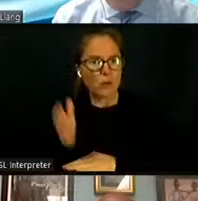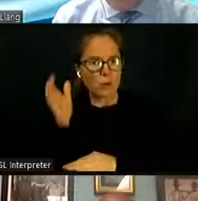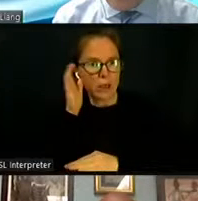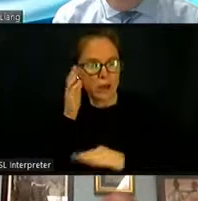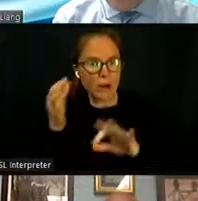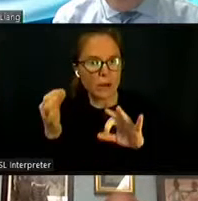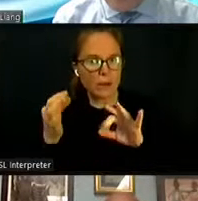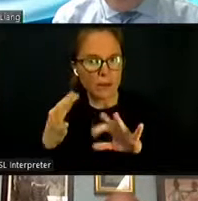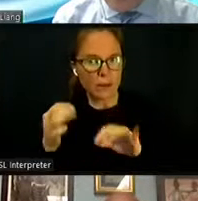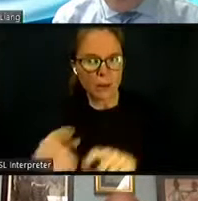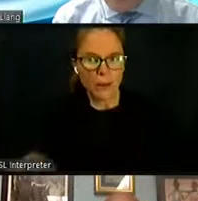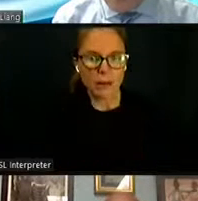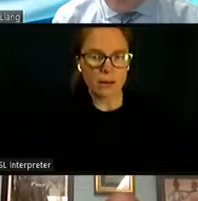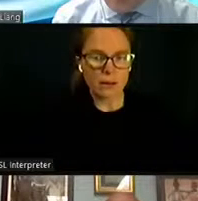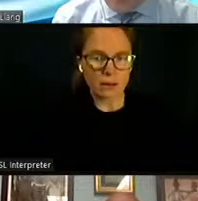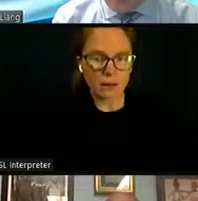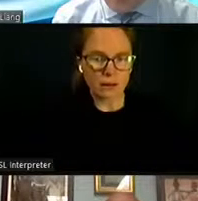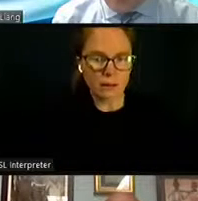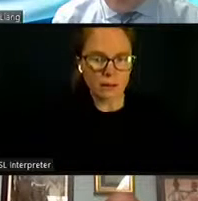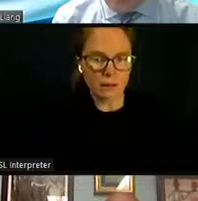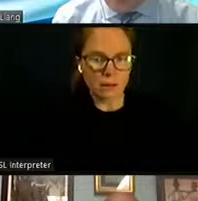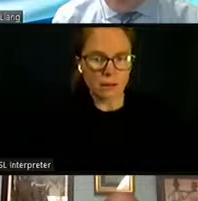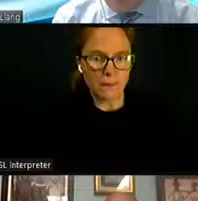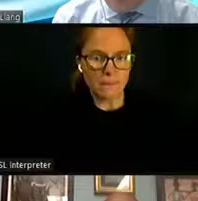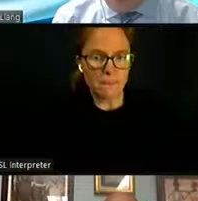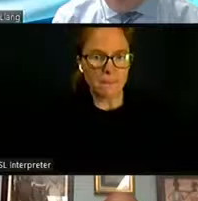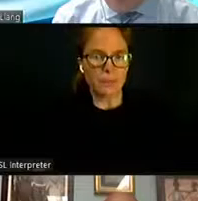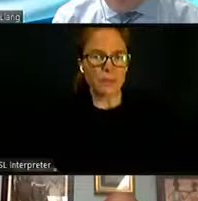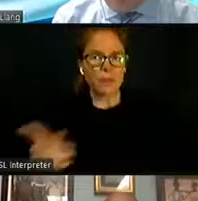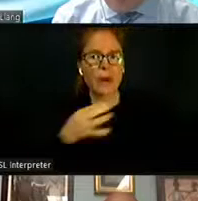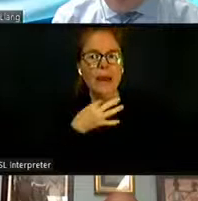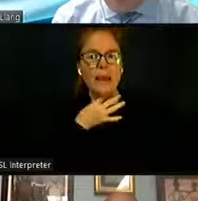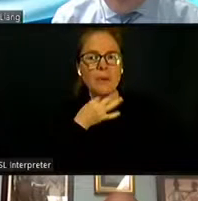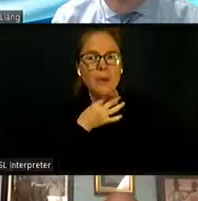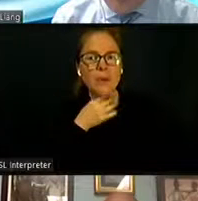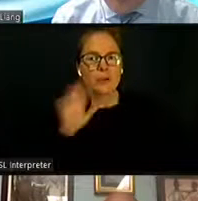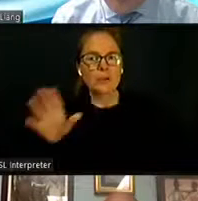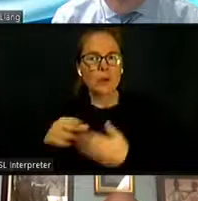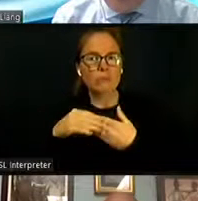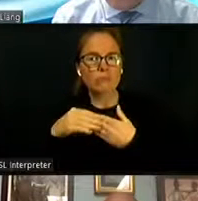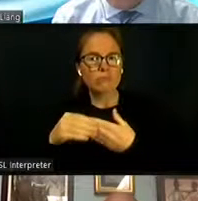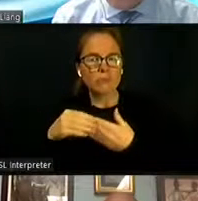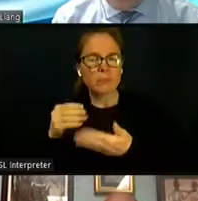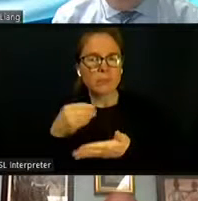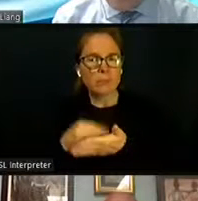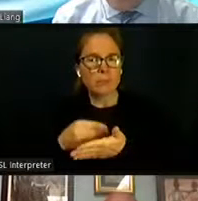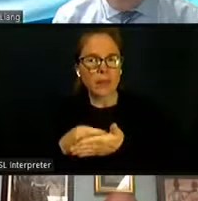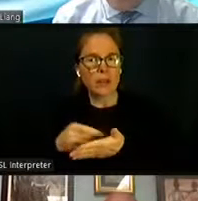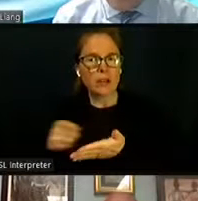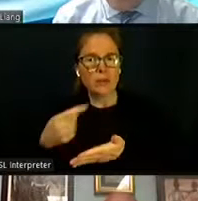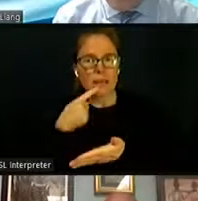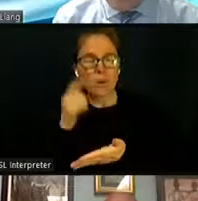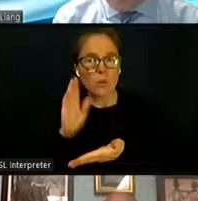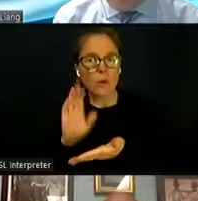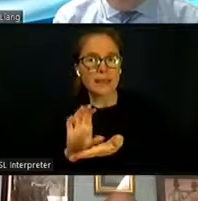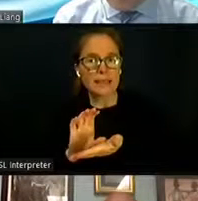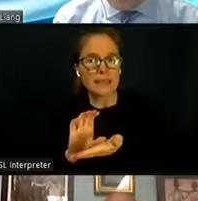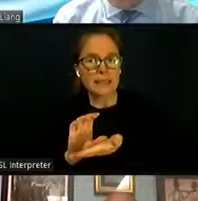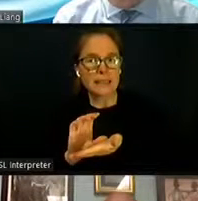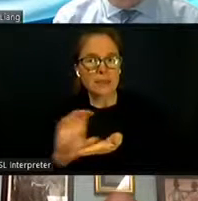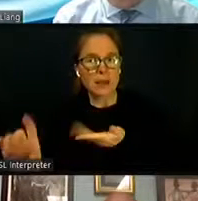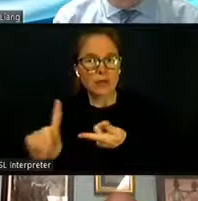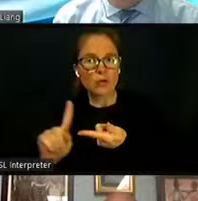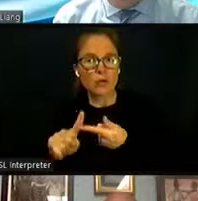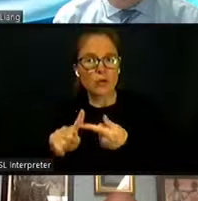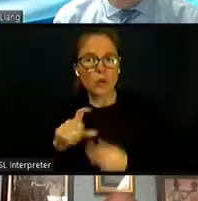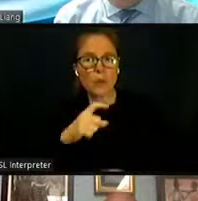called participatory budgeting. And so I'm curious if that money that was going to be spent for the body-worn cameras could